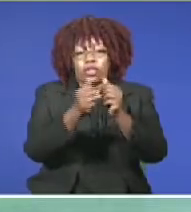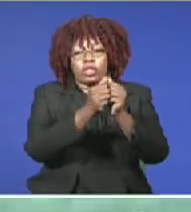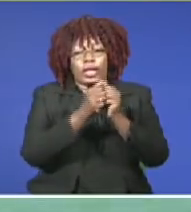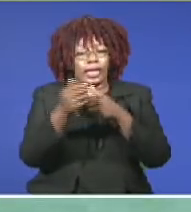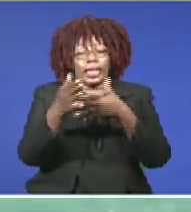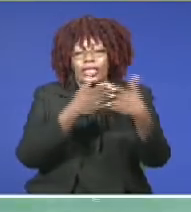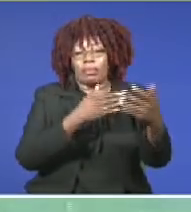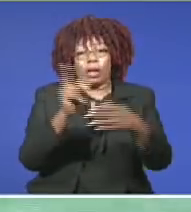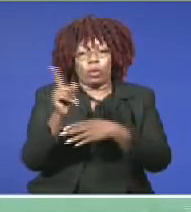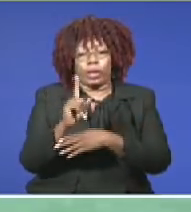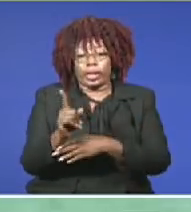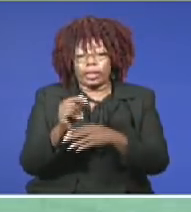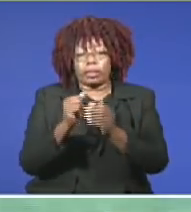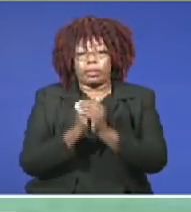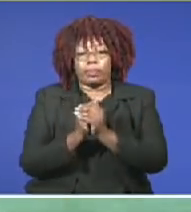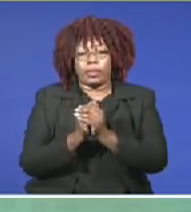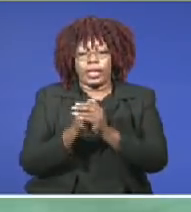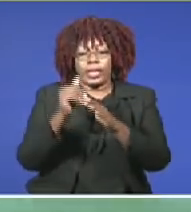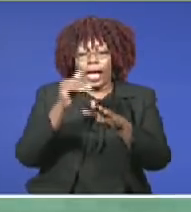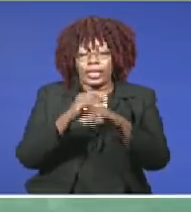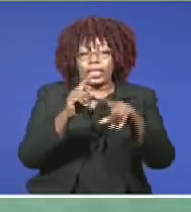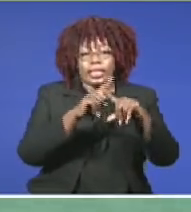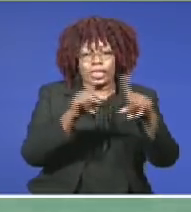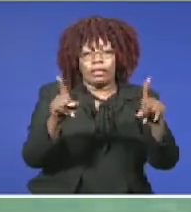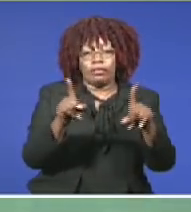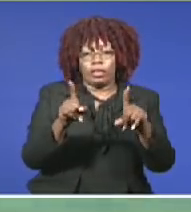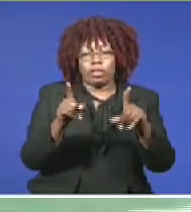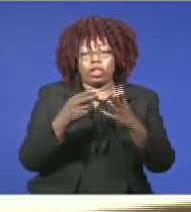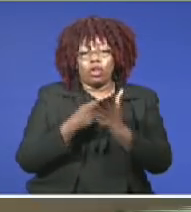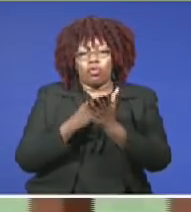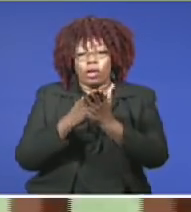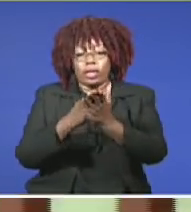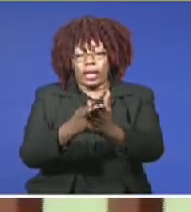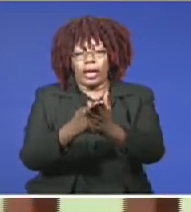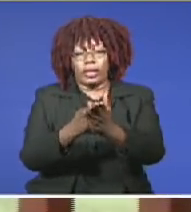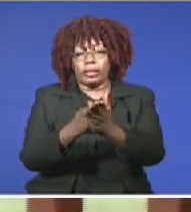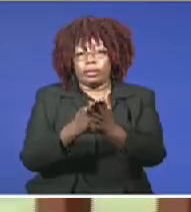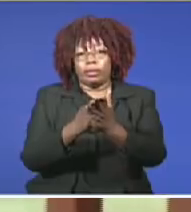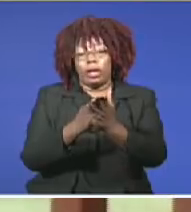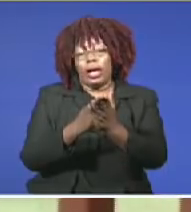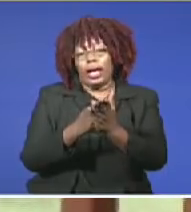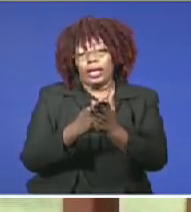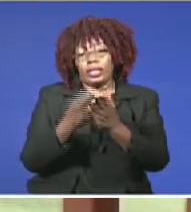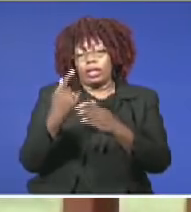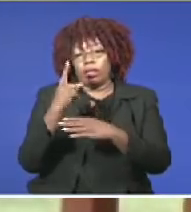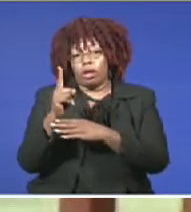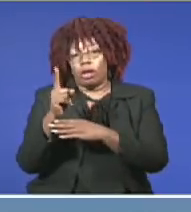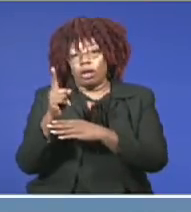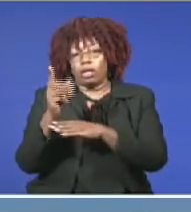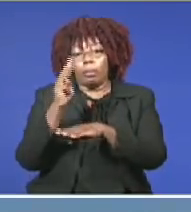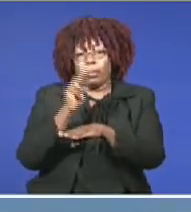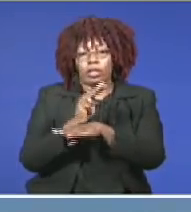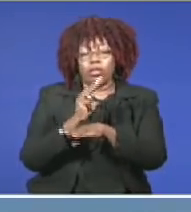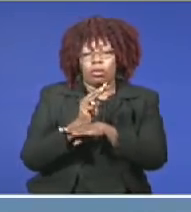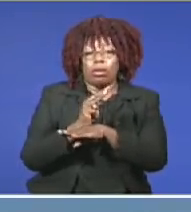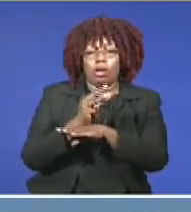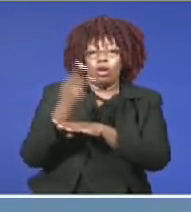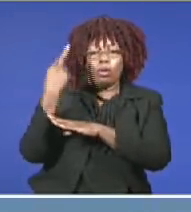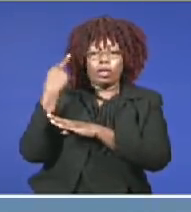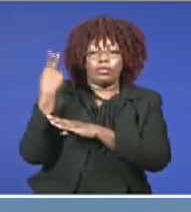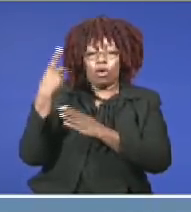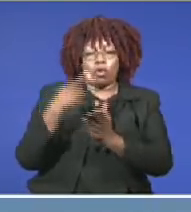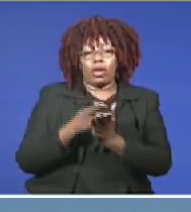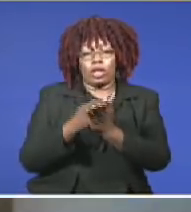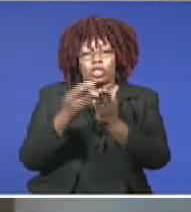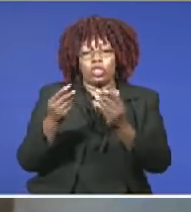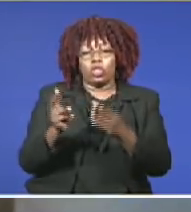The unwavering support shown at the various regattas has prompted Minister with Responsibility for Regattas, the Honorable Wenwood Wells, to